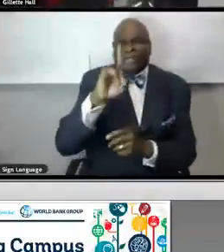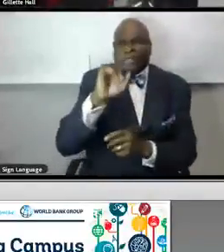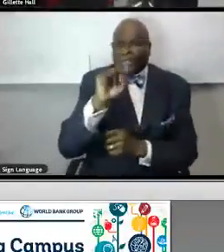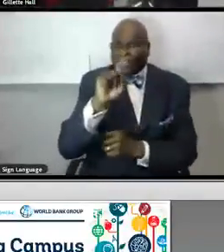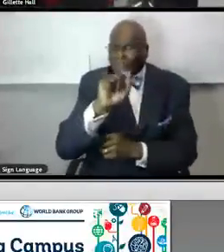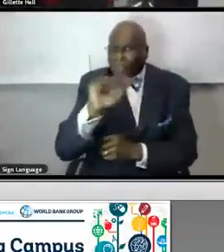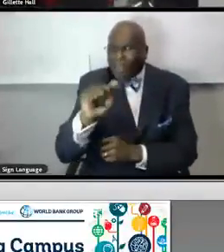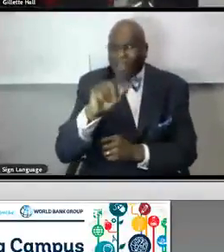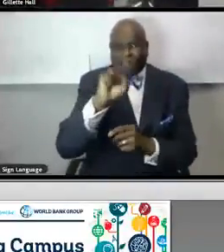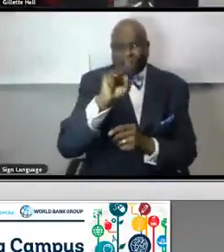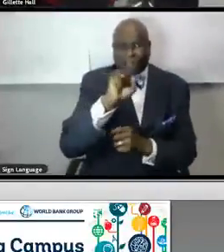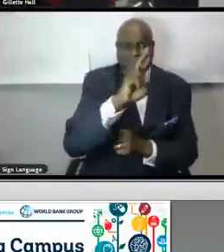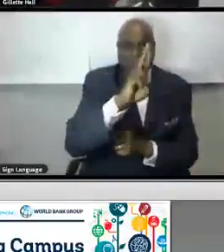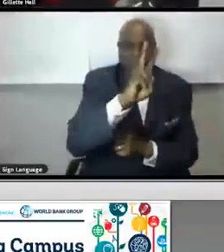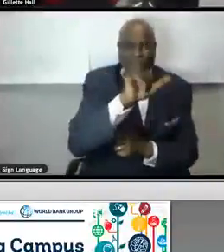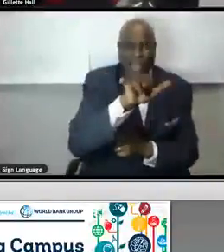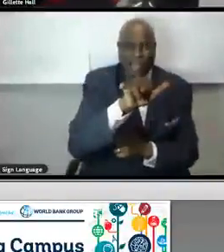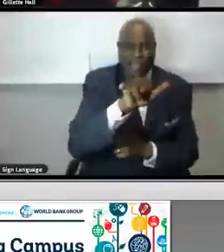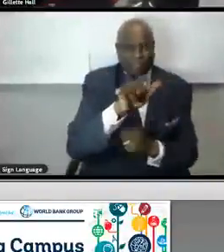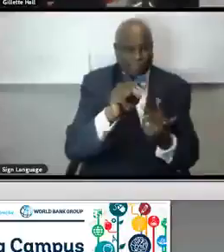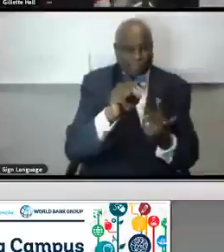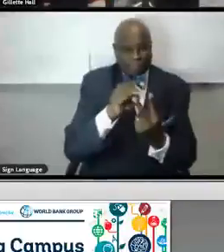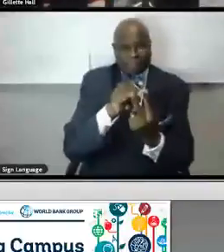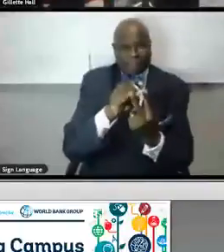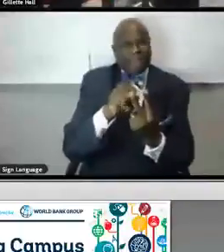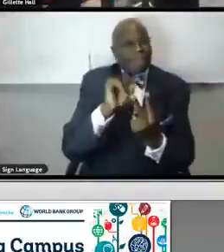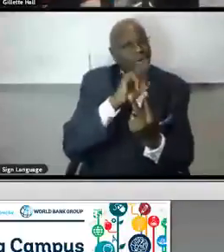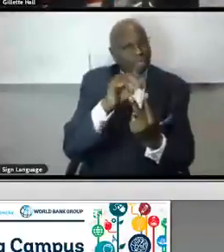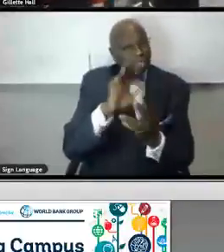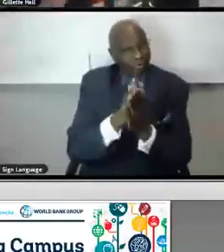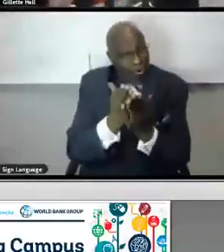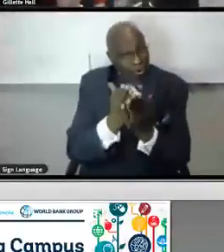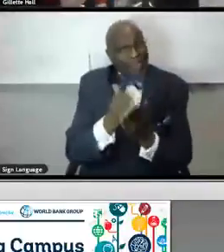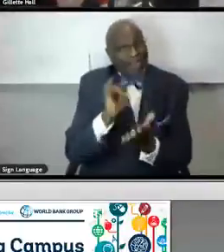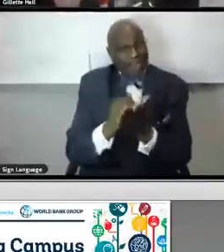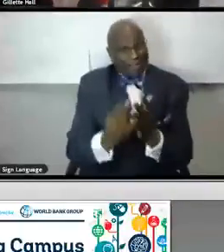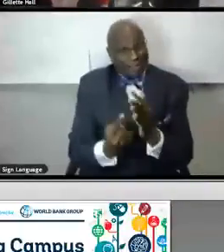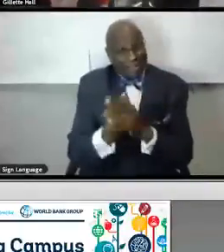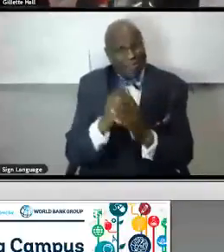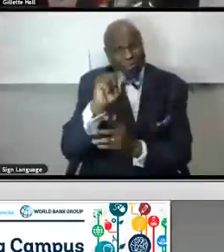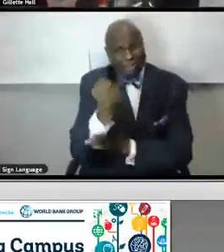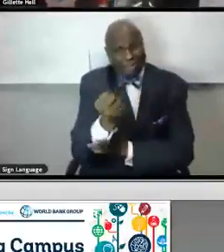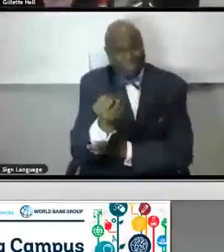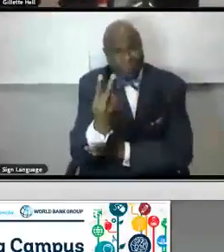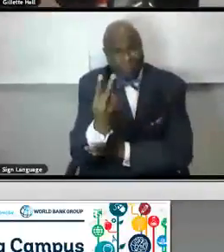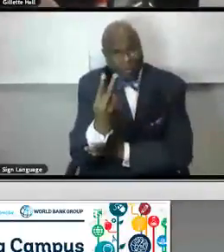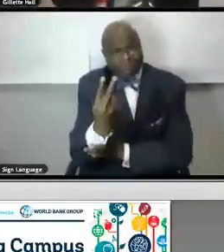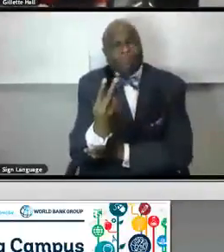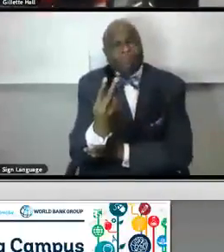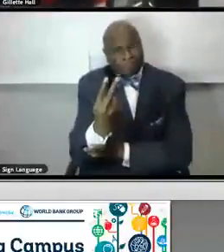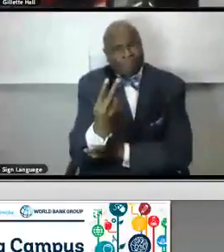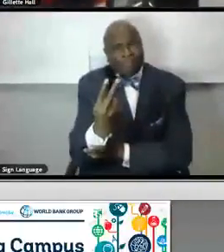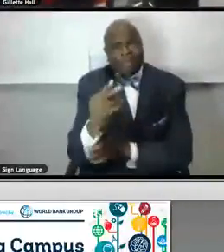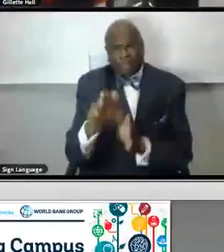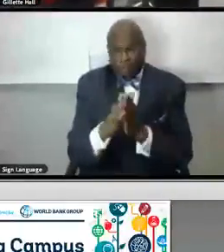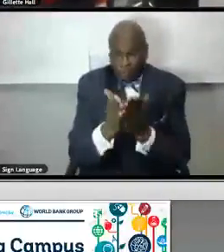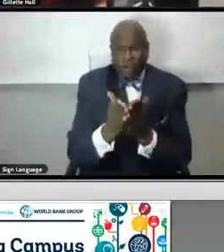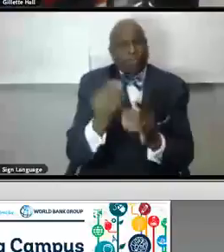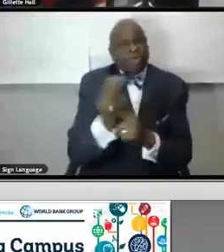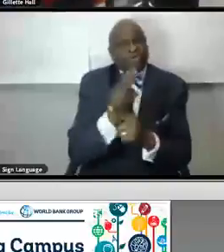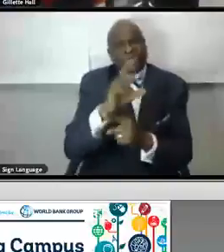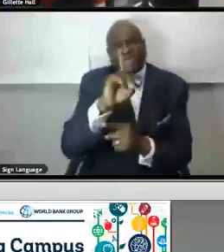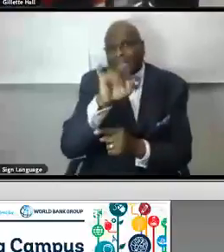and surveys. And the fact that even in this book that came out in 2012, we were using